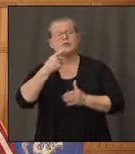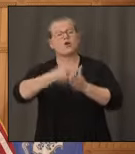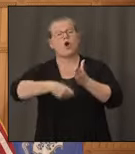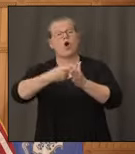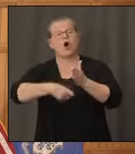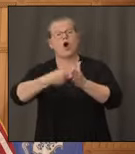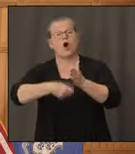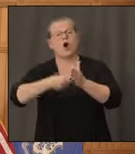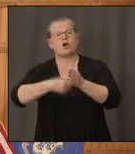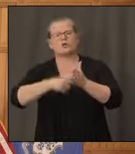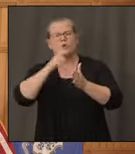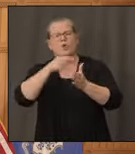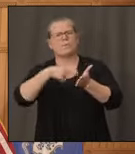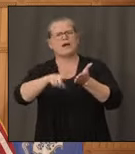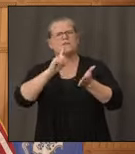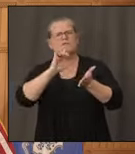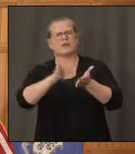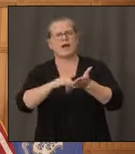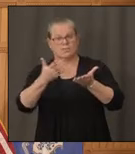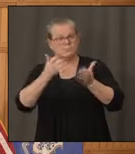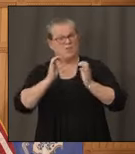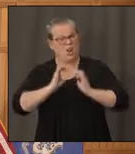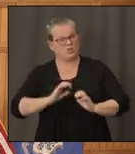bills. I just wanted to get your reaction to that statement.